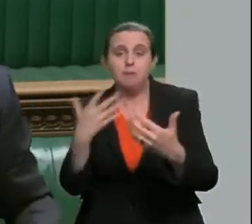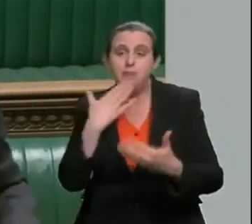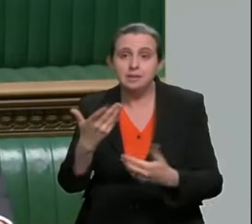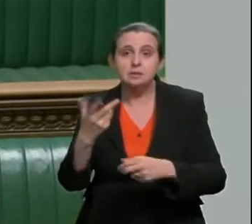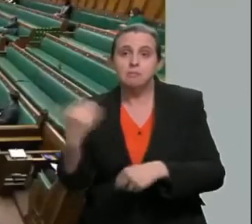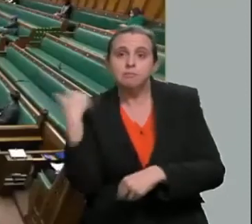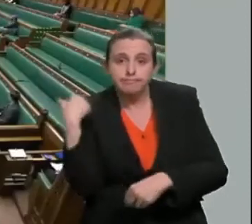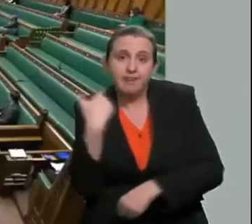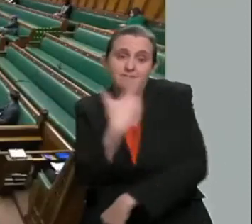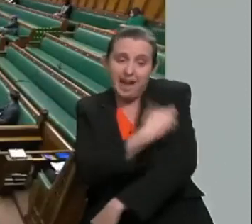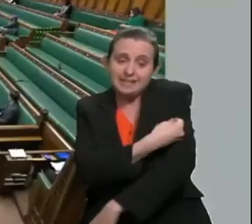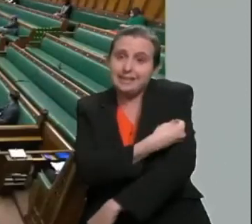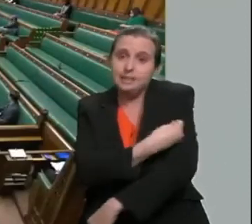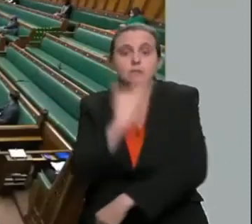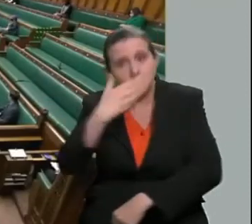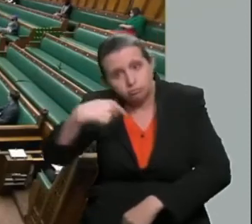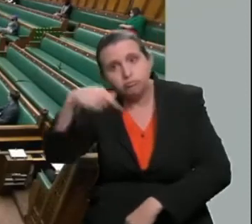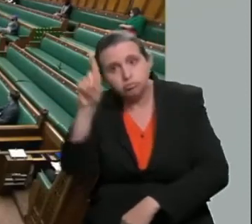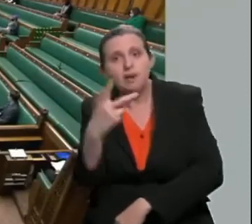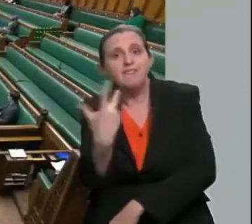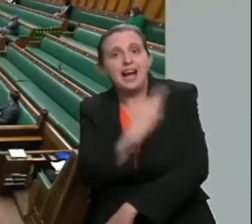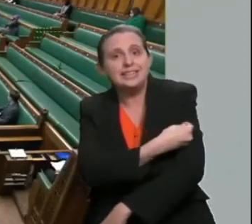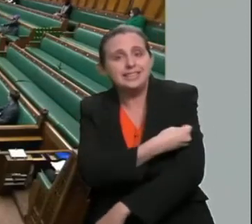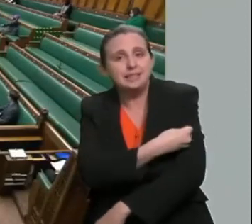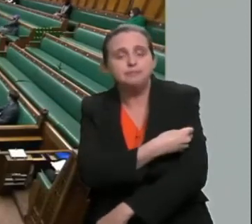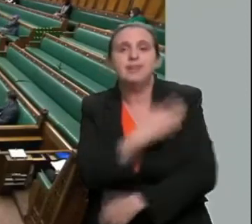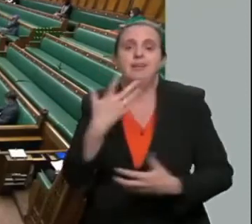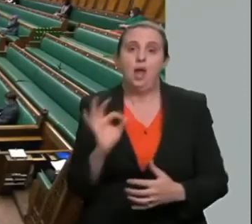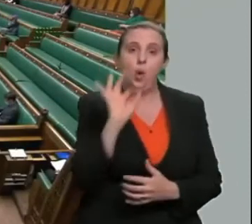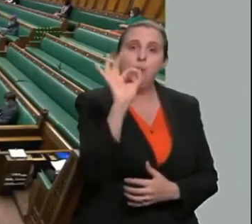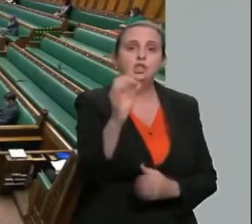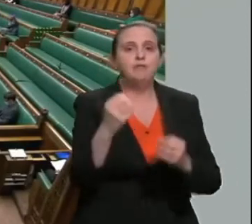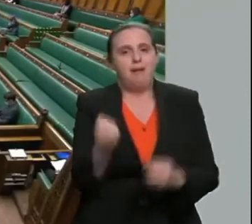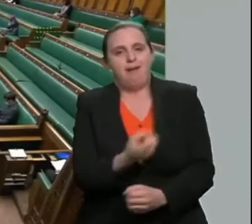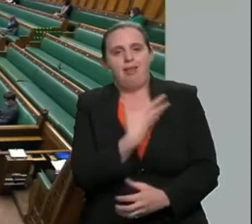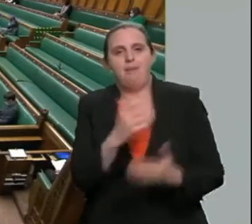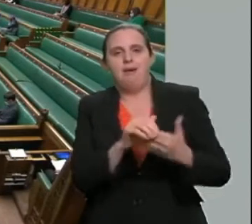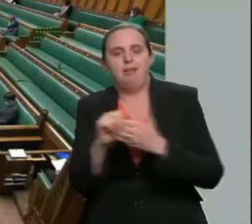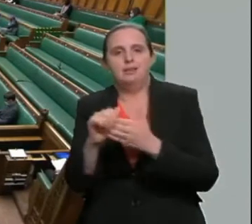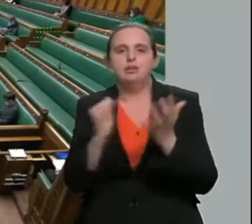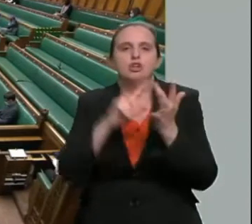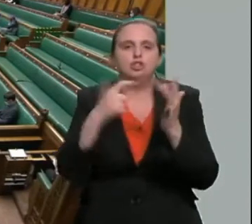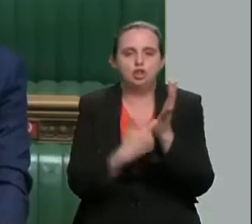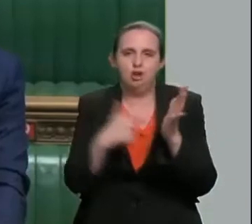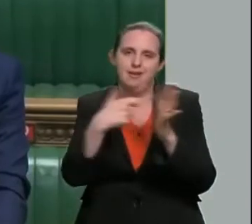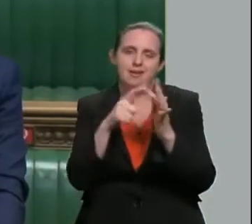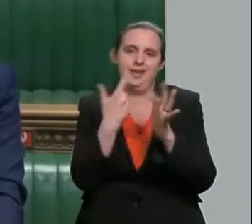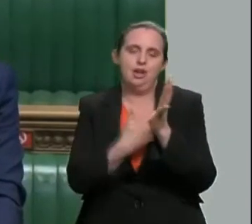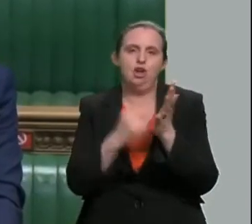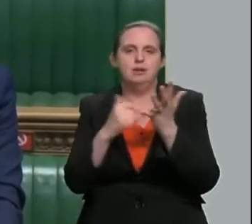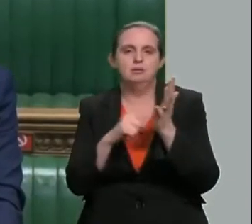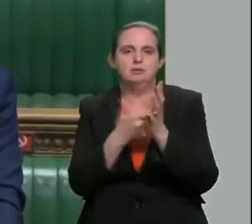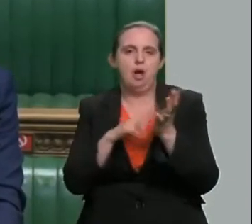so. Let's come to the Leader of the Opposition, Keir Starmer. Mr. Speaker, can I begin by thanking everybody involved in the